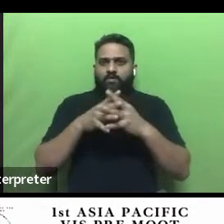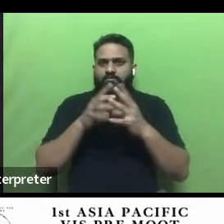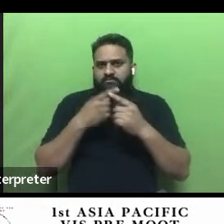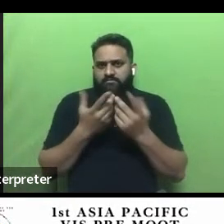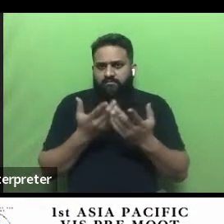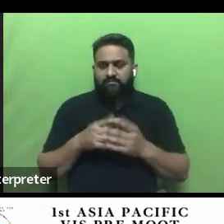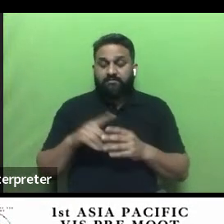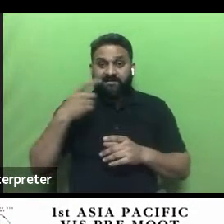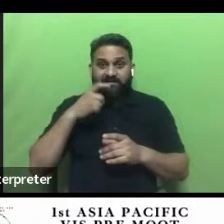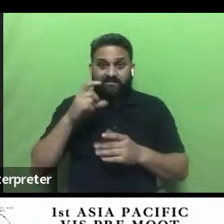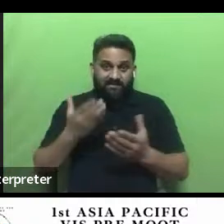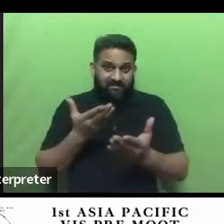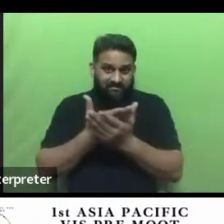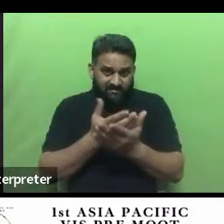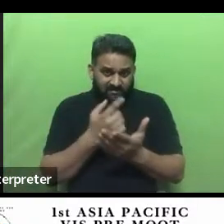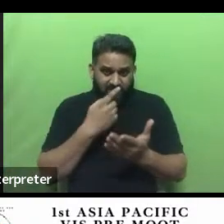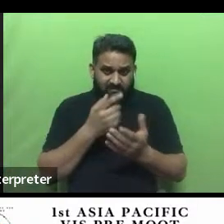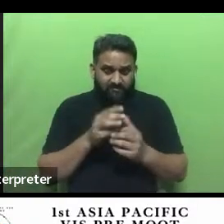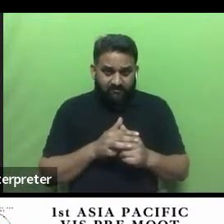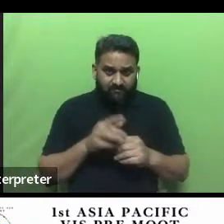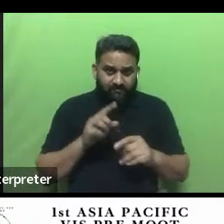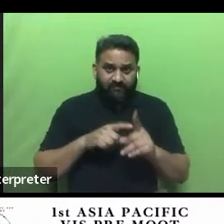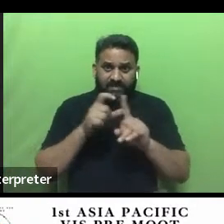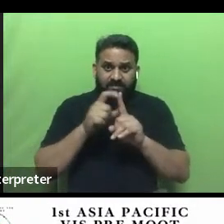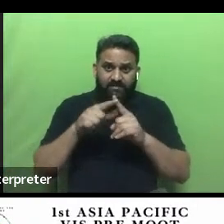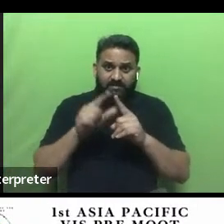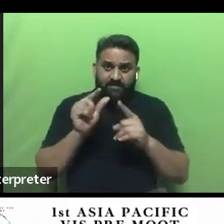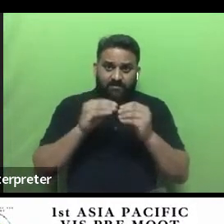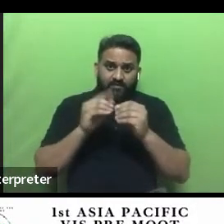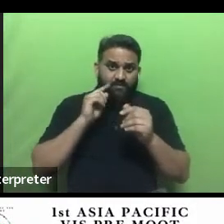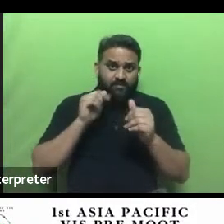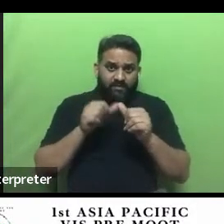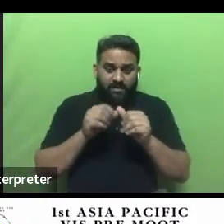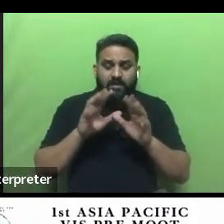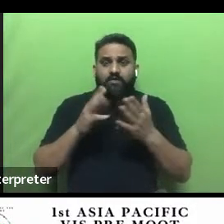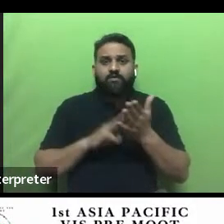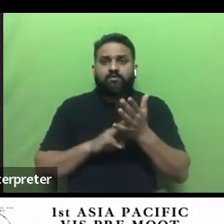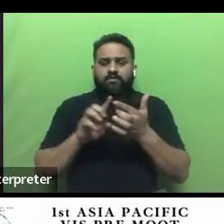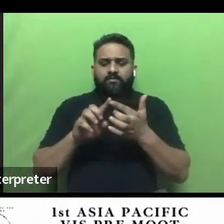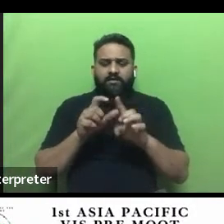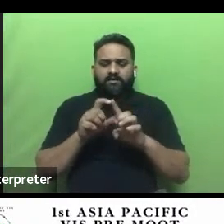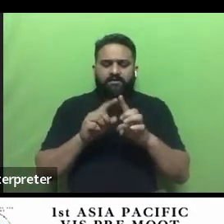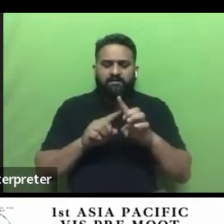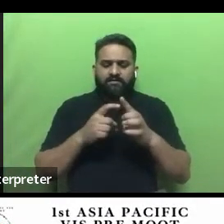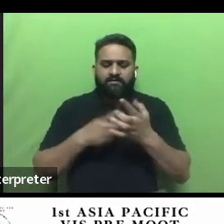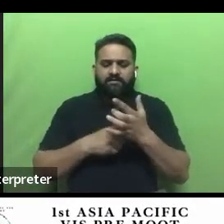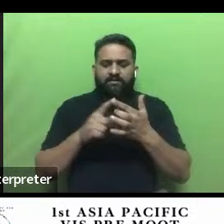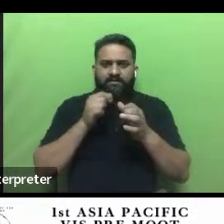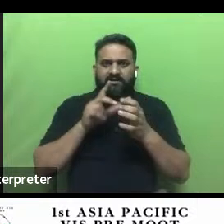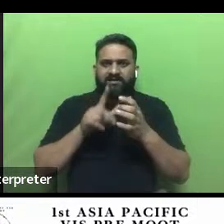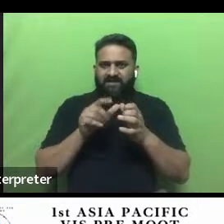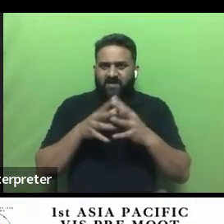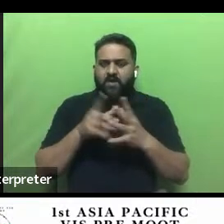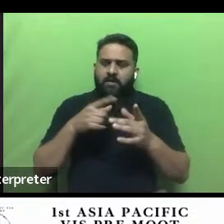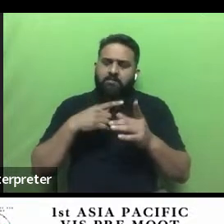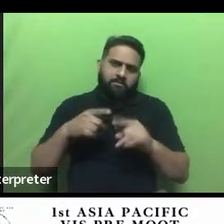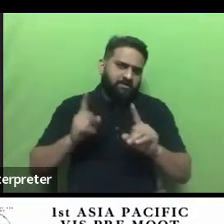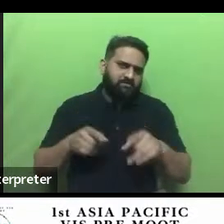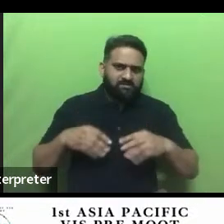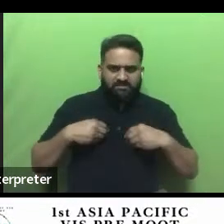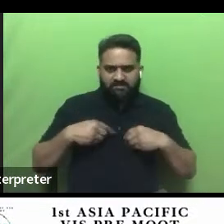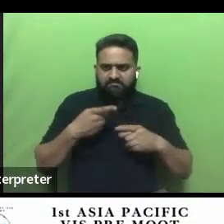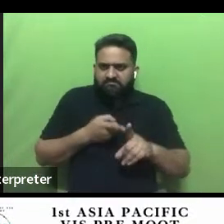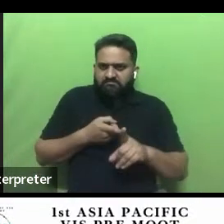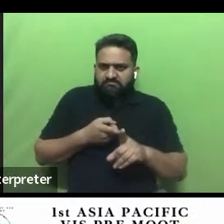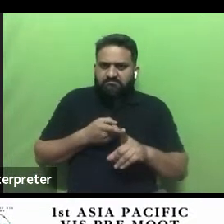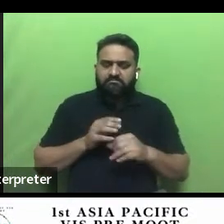claimant submits that given that Danubia and Mediterraneo are civil law jurisdictions who have adopted the model law, it might